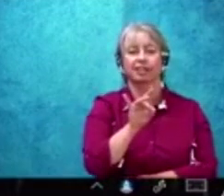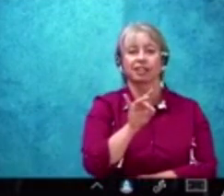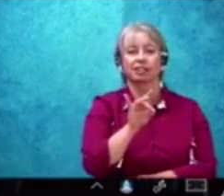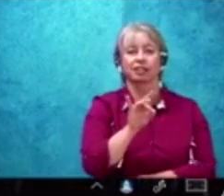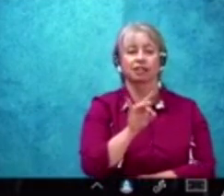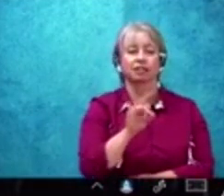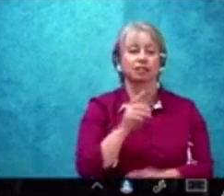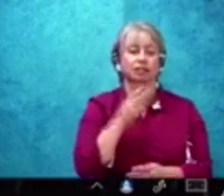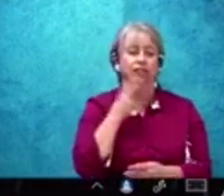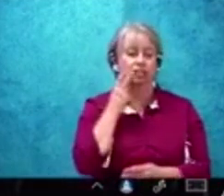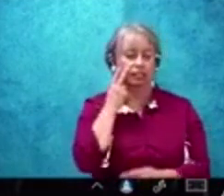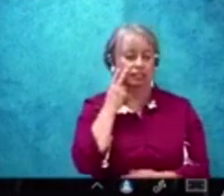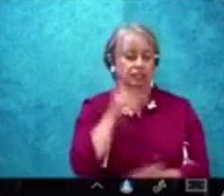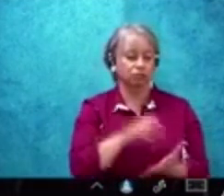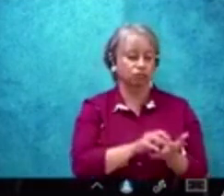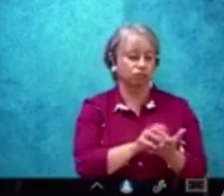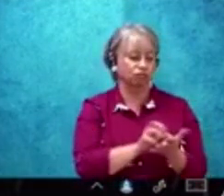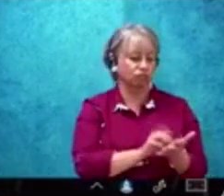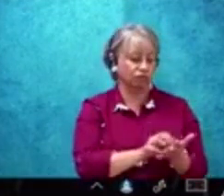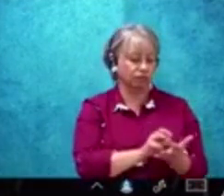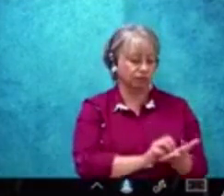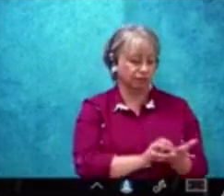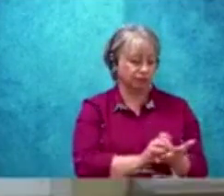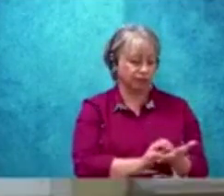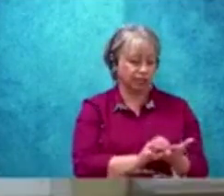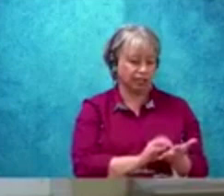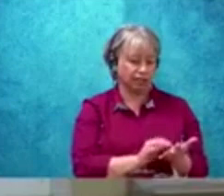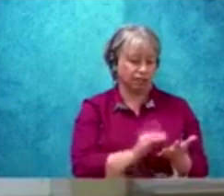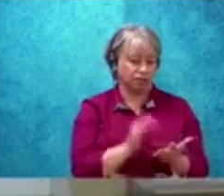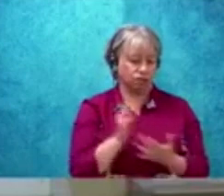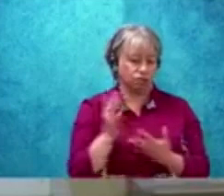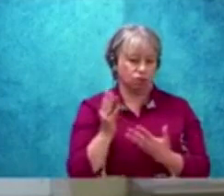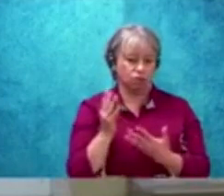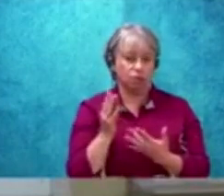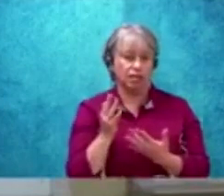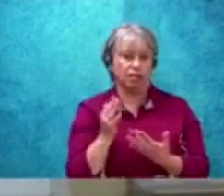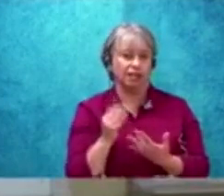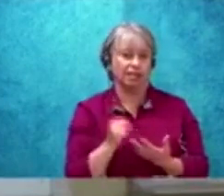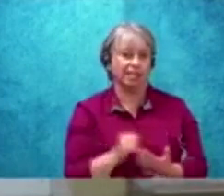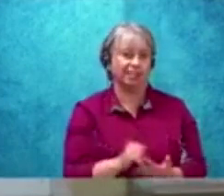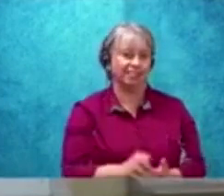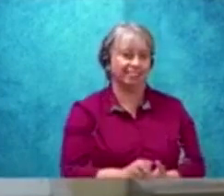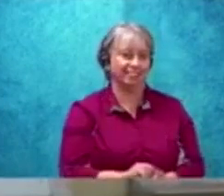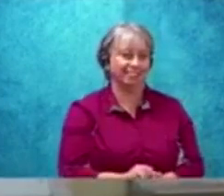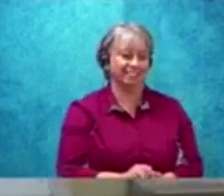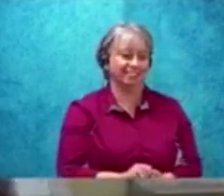48. Let's see. Clear that off. 1 second.